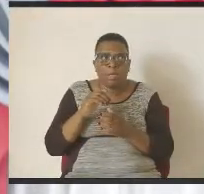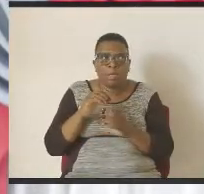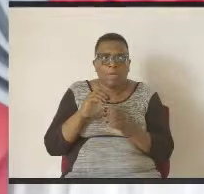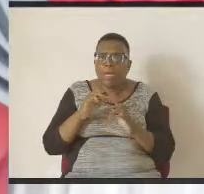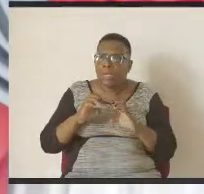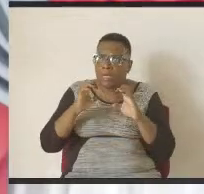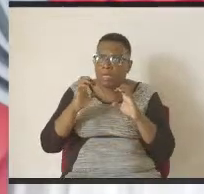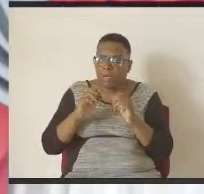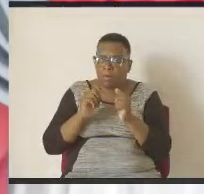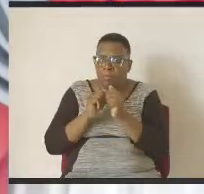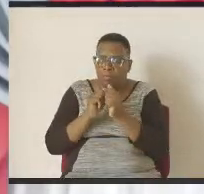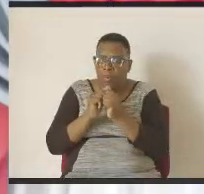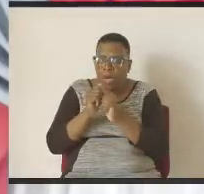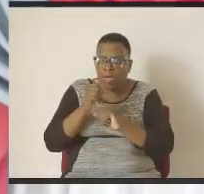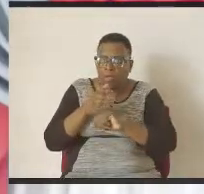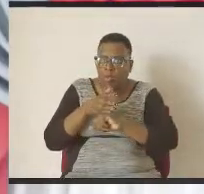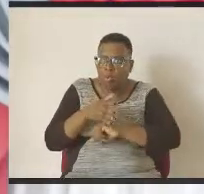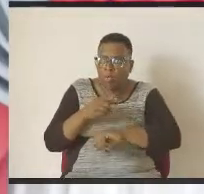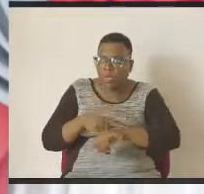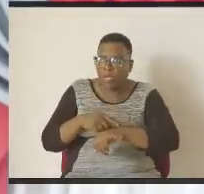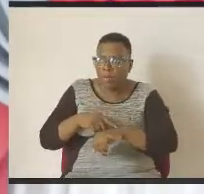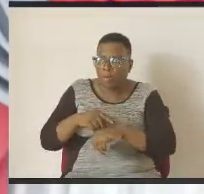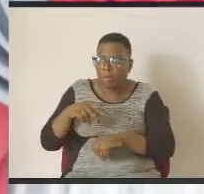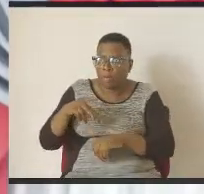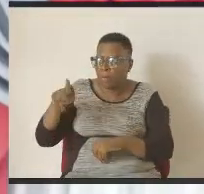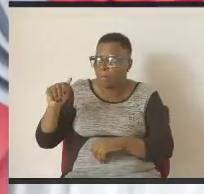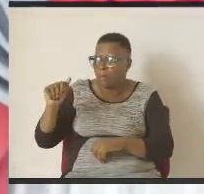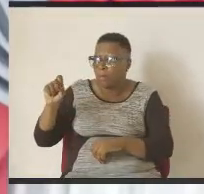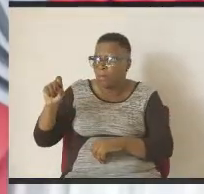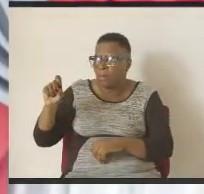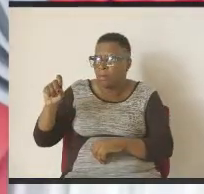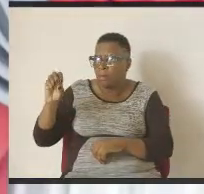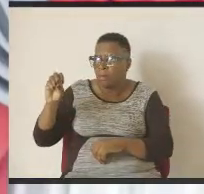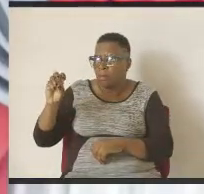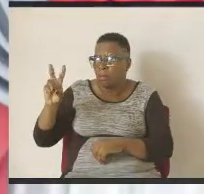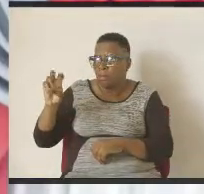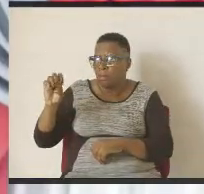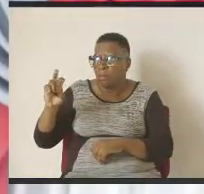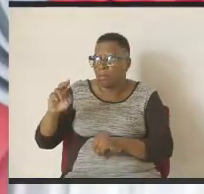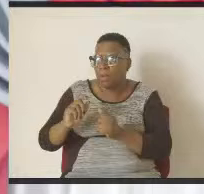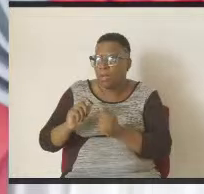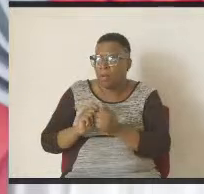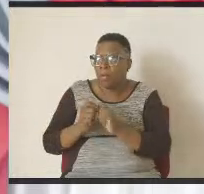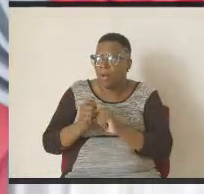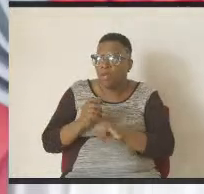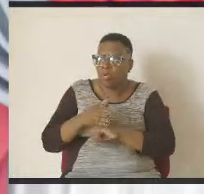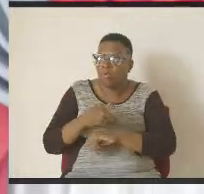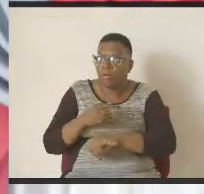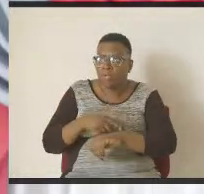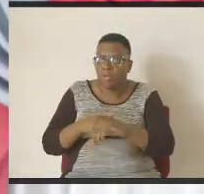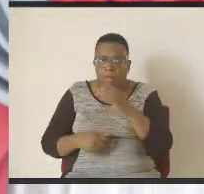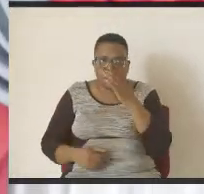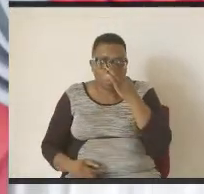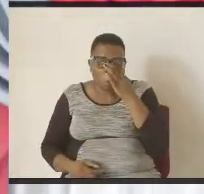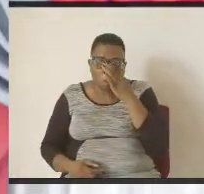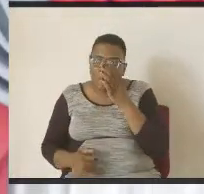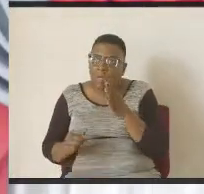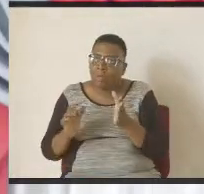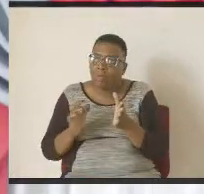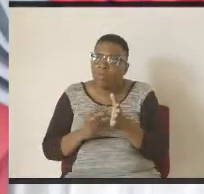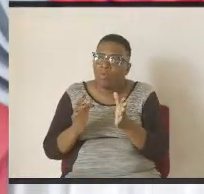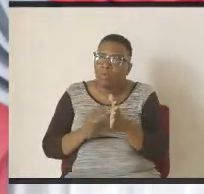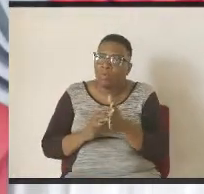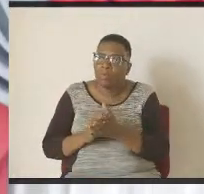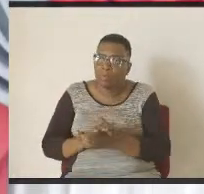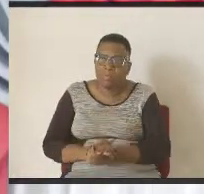Easter, Passover season, because that's when it happened, in the Passover season, and Jesus is our Passover. So I'm